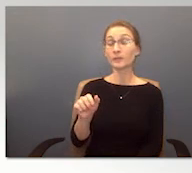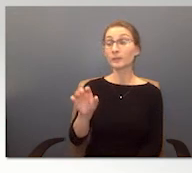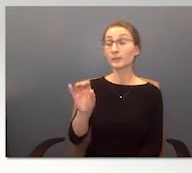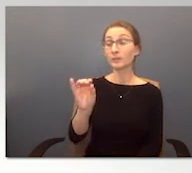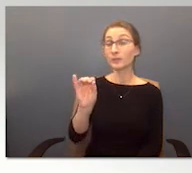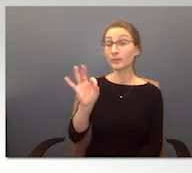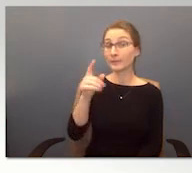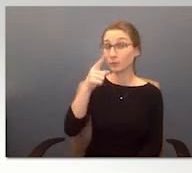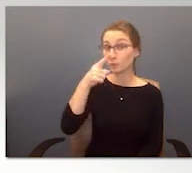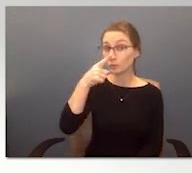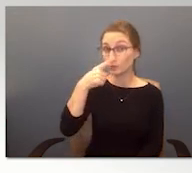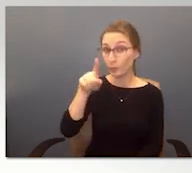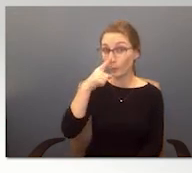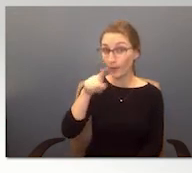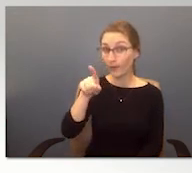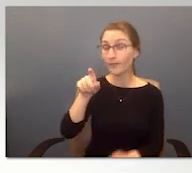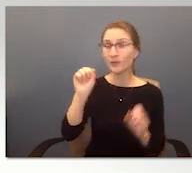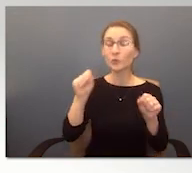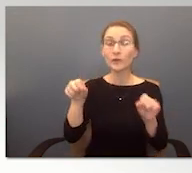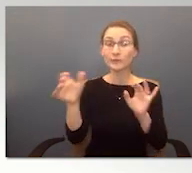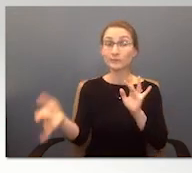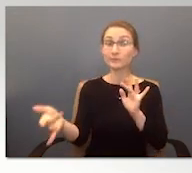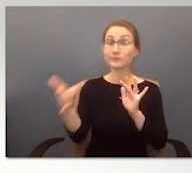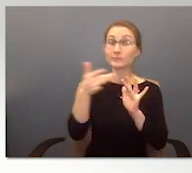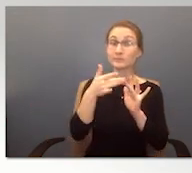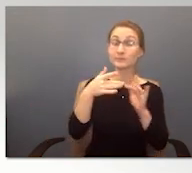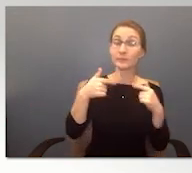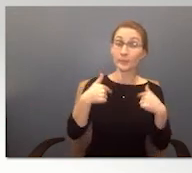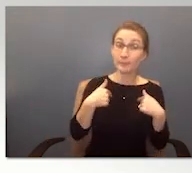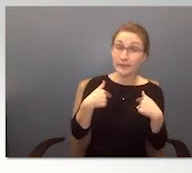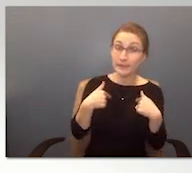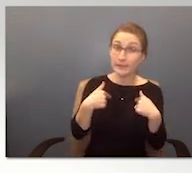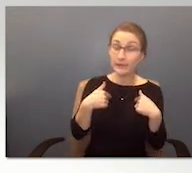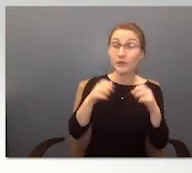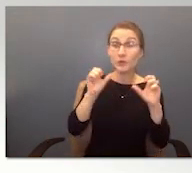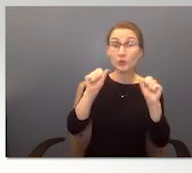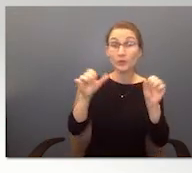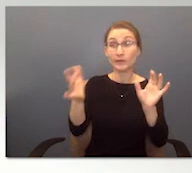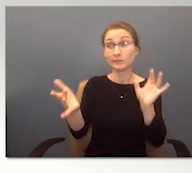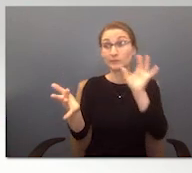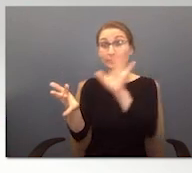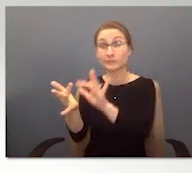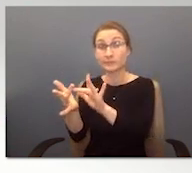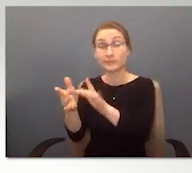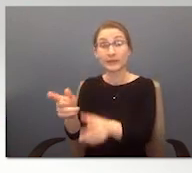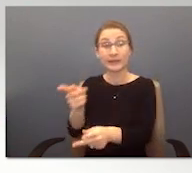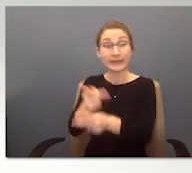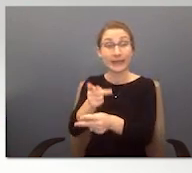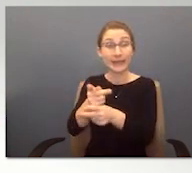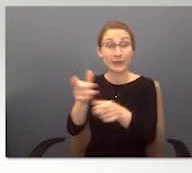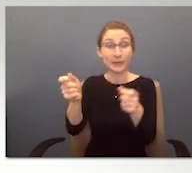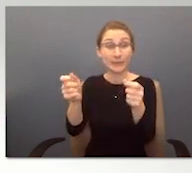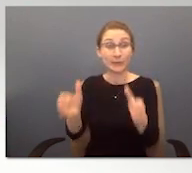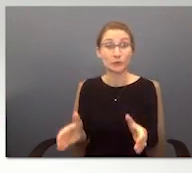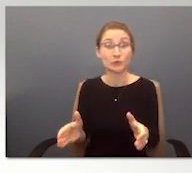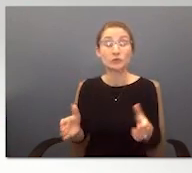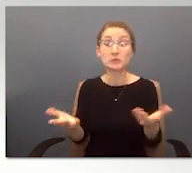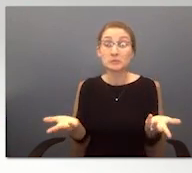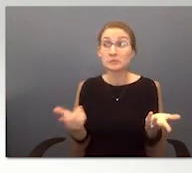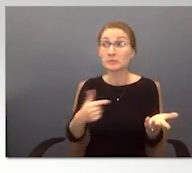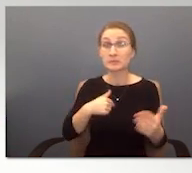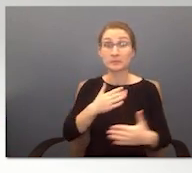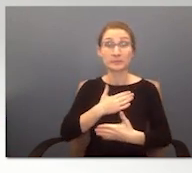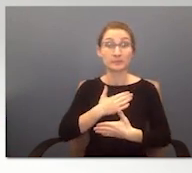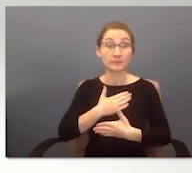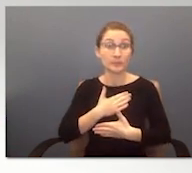you, if you would, and you can reach out to me, you can reach out to your care manager. I'd be happy to put